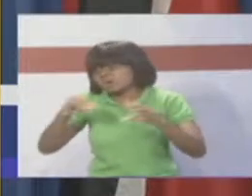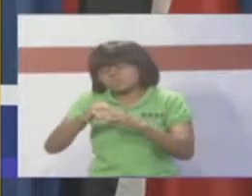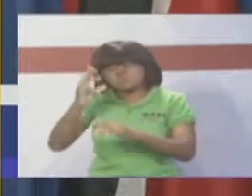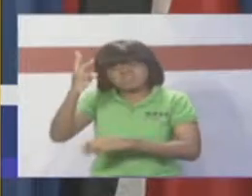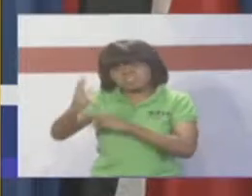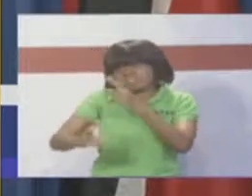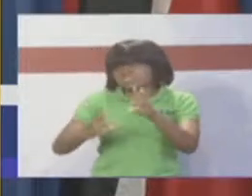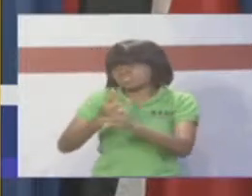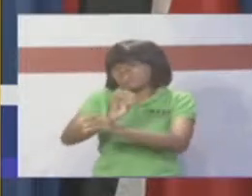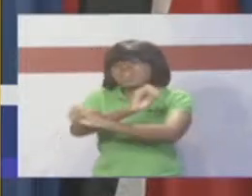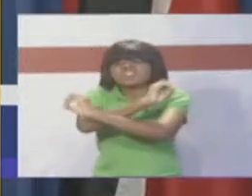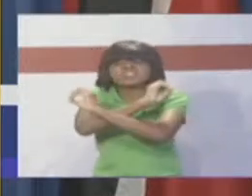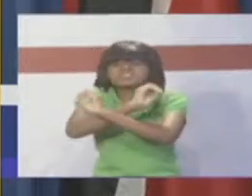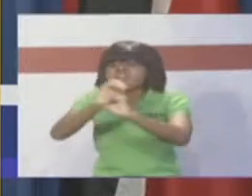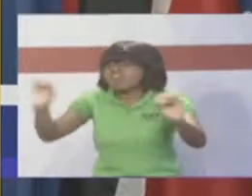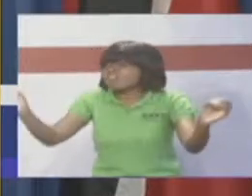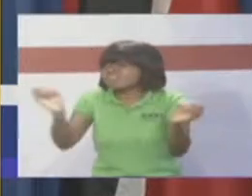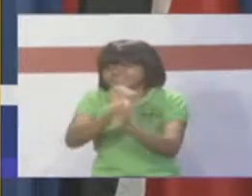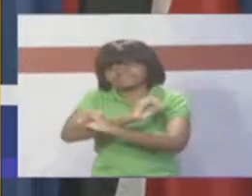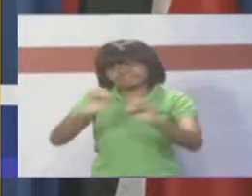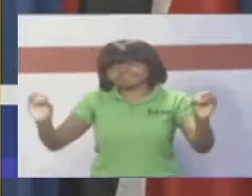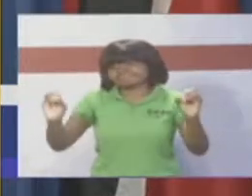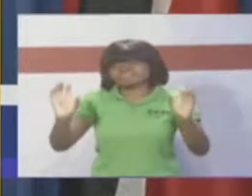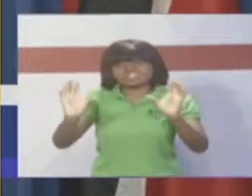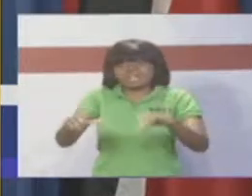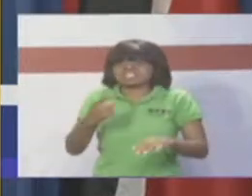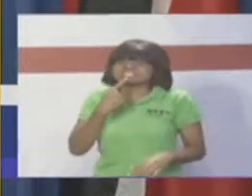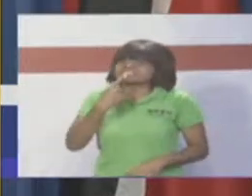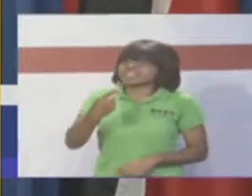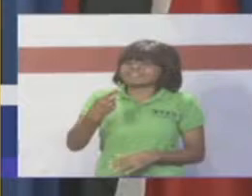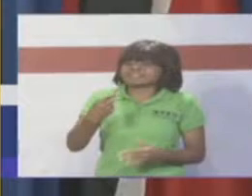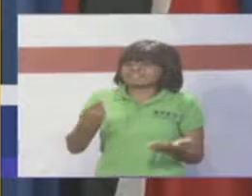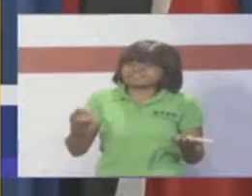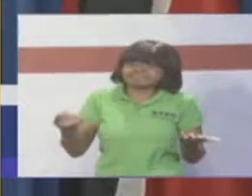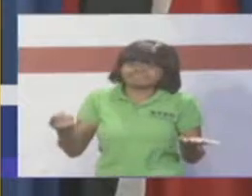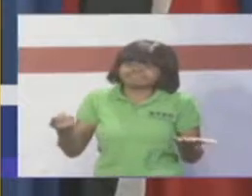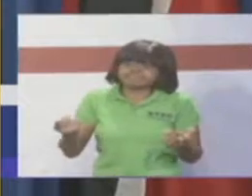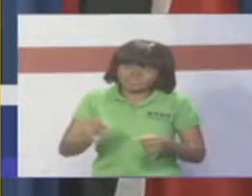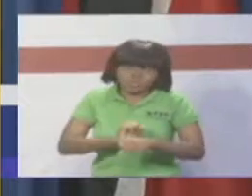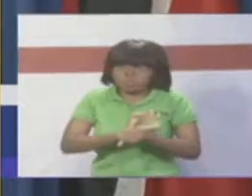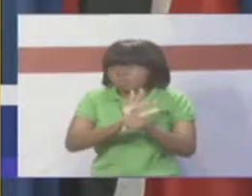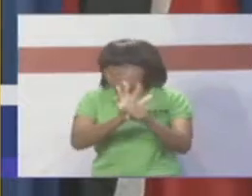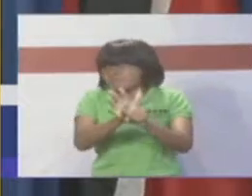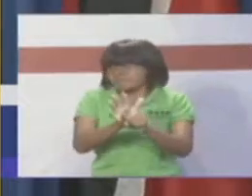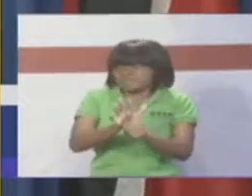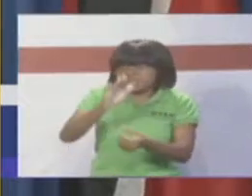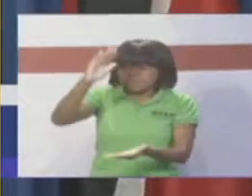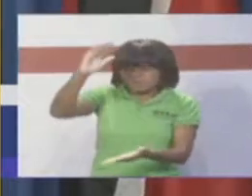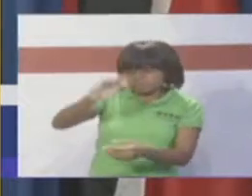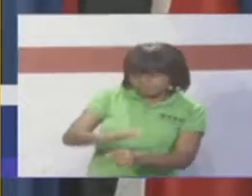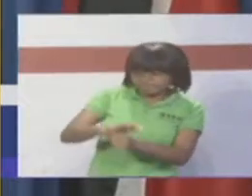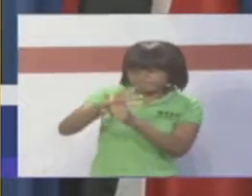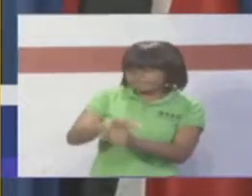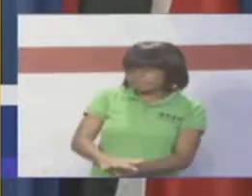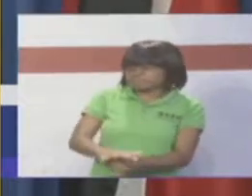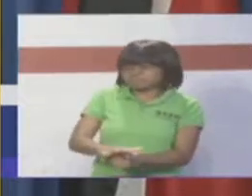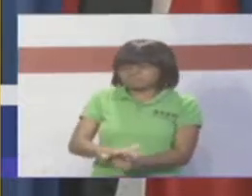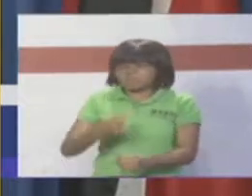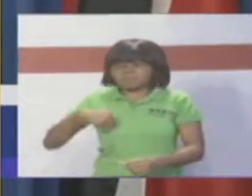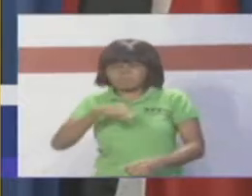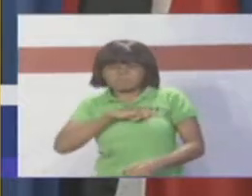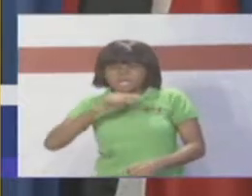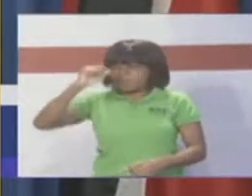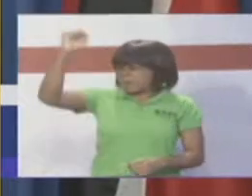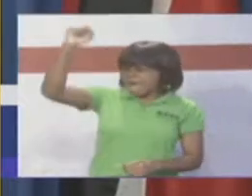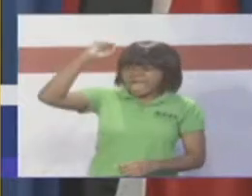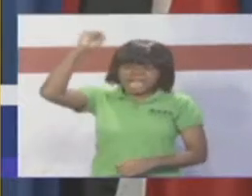cycles. And the only thing that we are all relying on, developed or undeveloped country, only